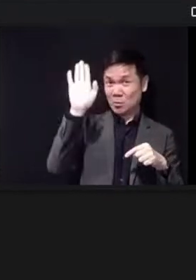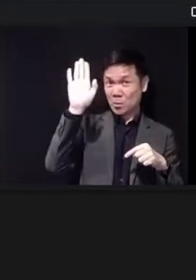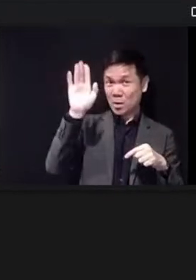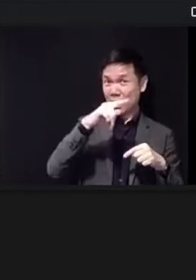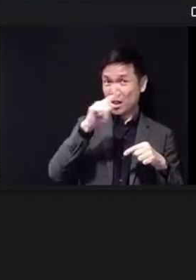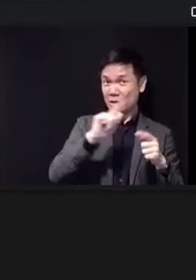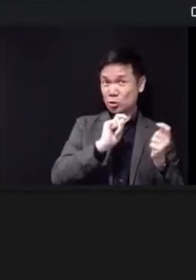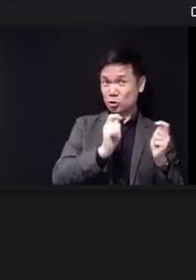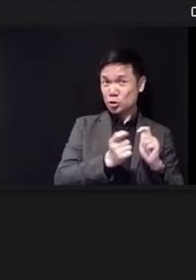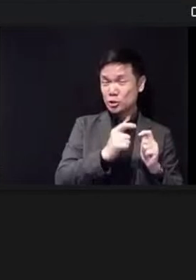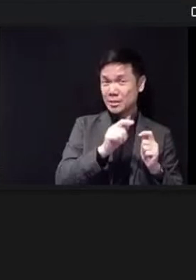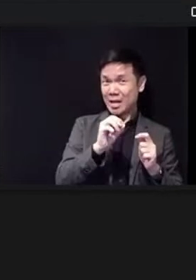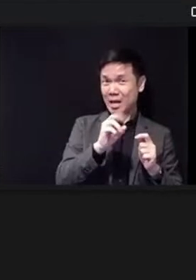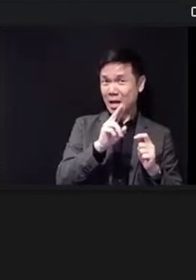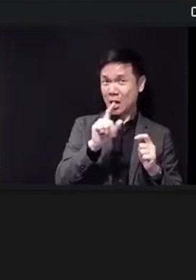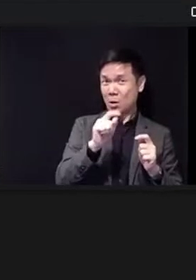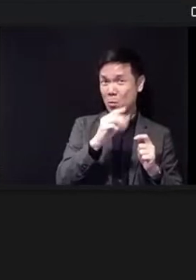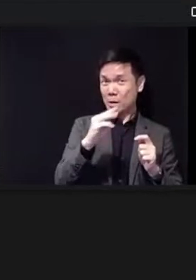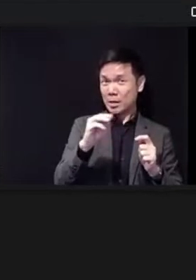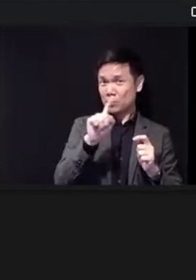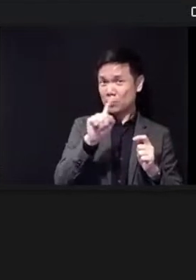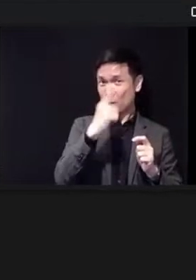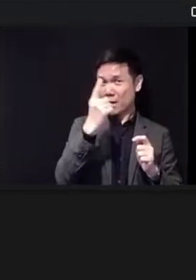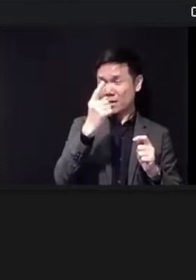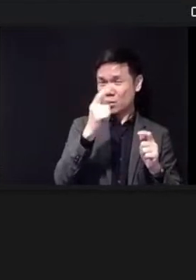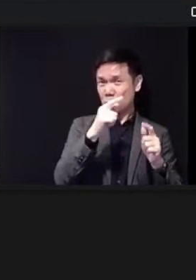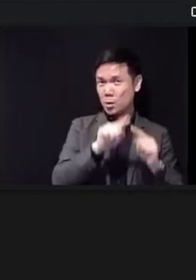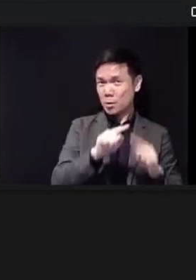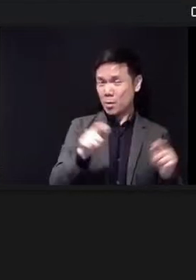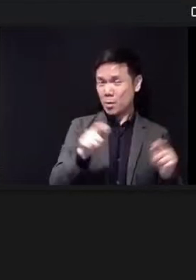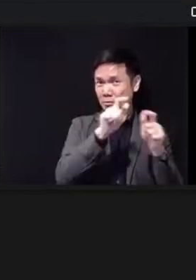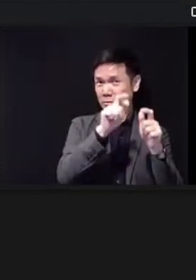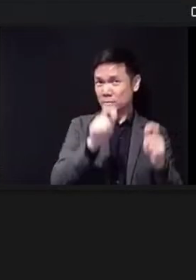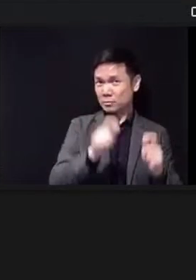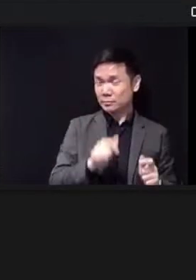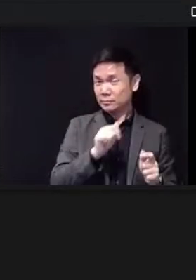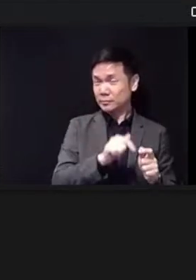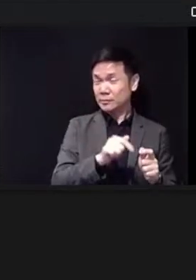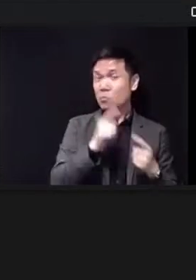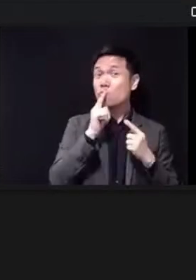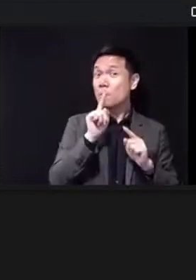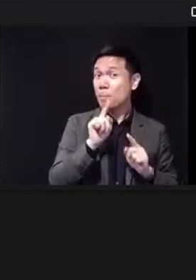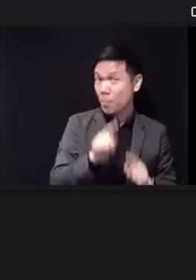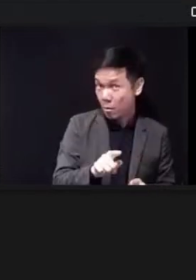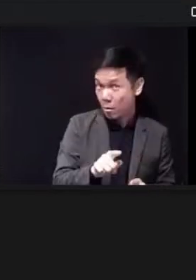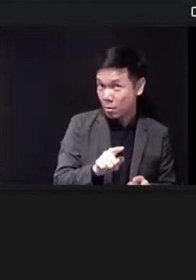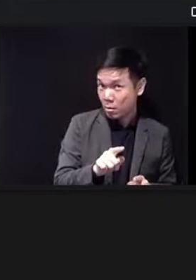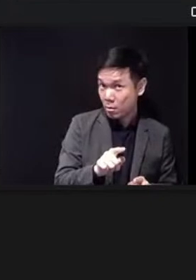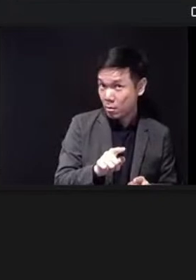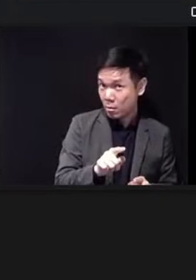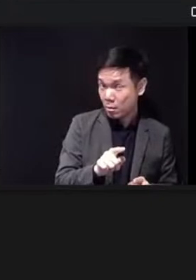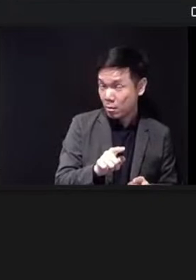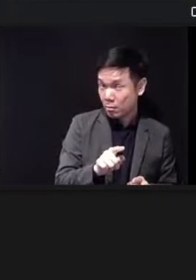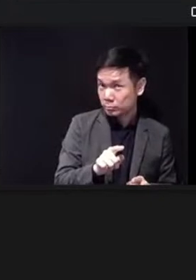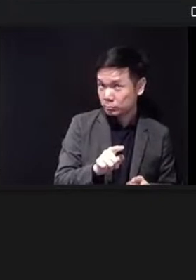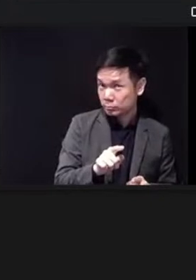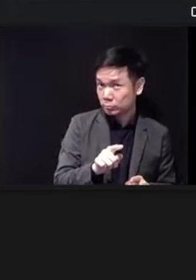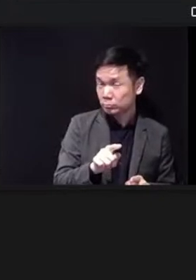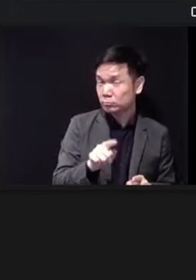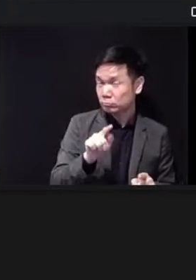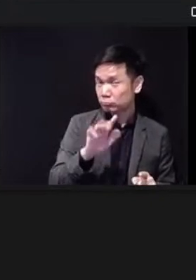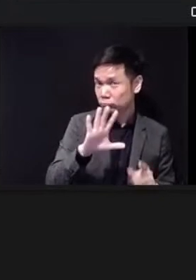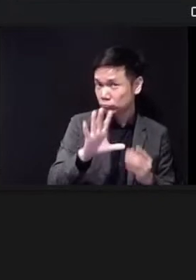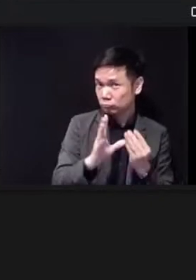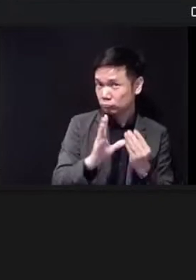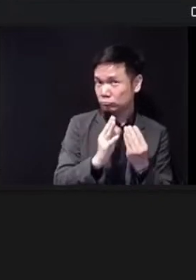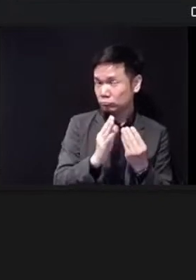outcome to report, can I ask just a technical question? The report would also include any documents that may come up.